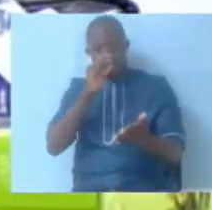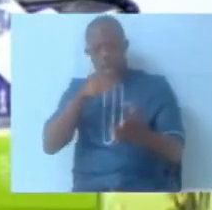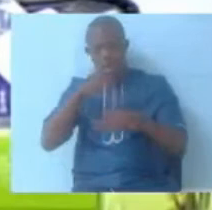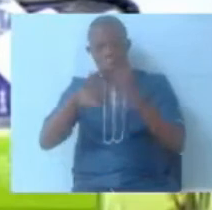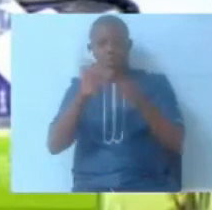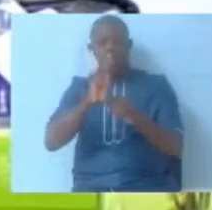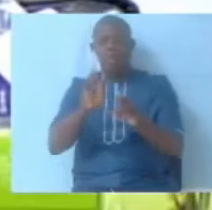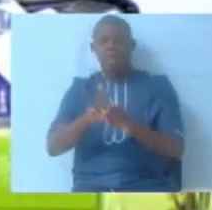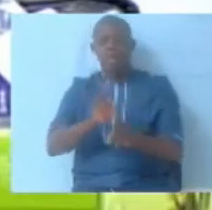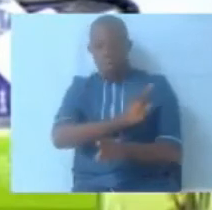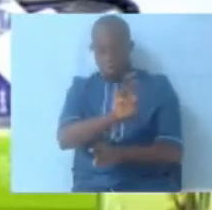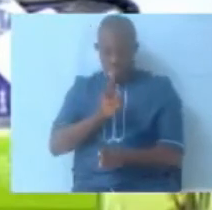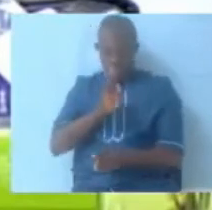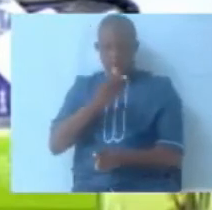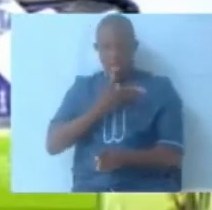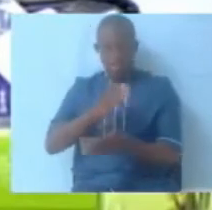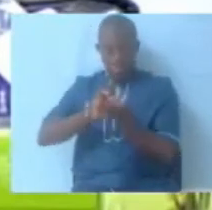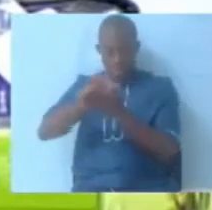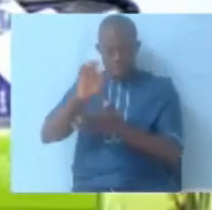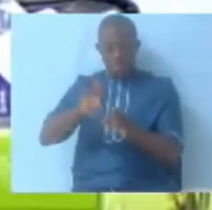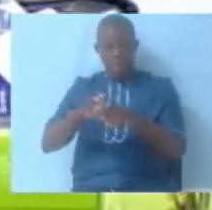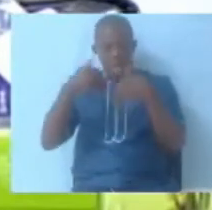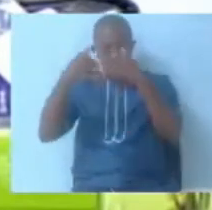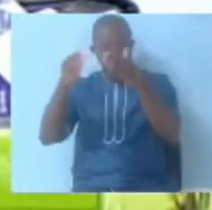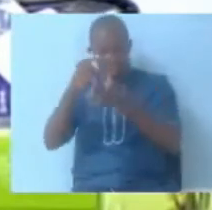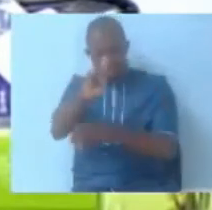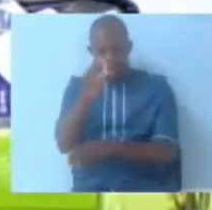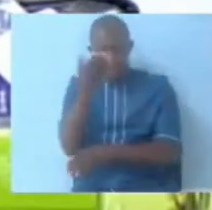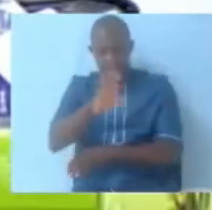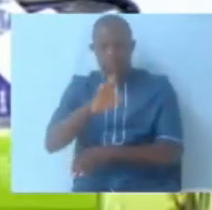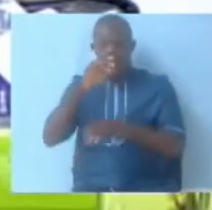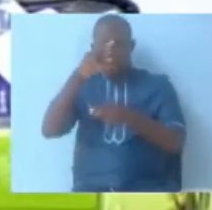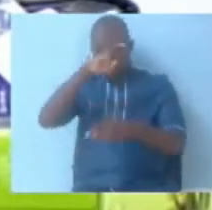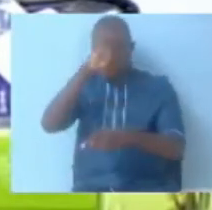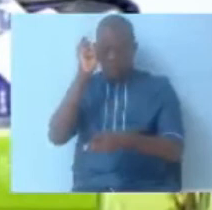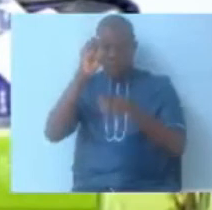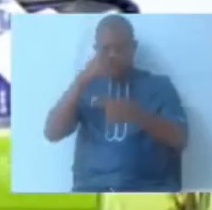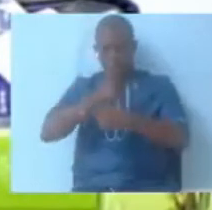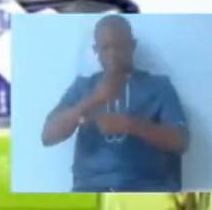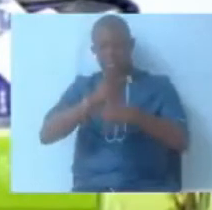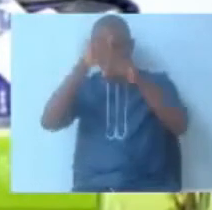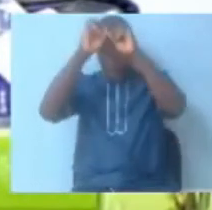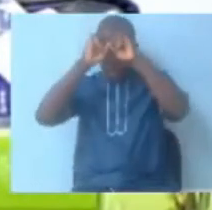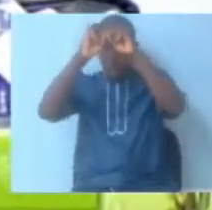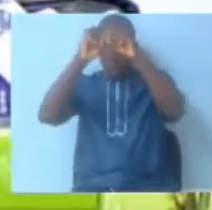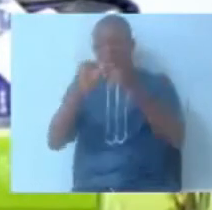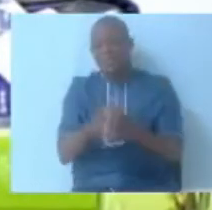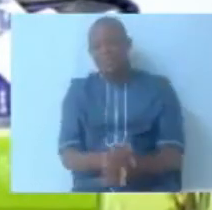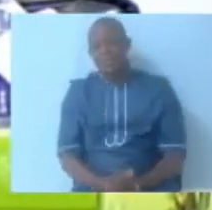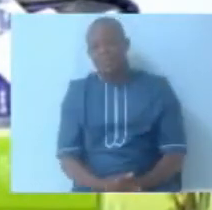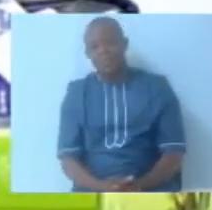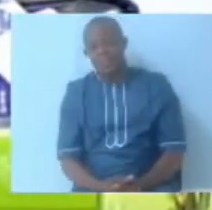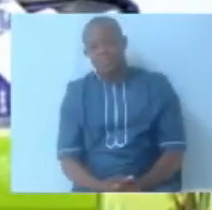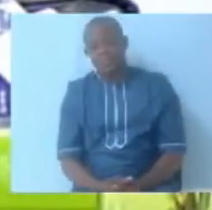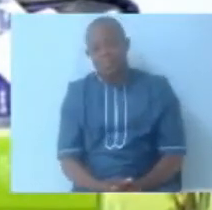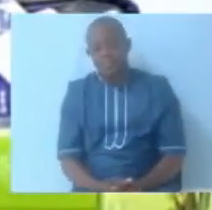have been directed to dismiss you from the service of the Gambia government. Adun kango membe saveri nje wala mnyintiko ye kango le